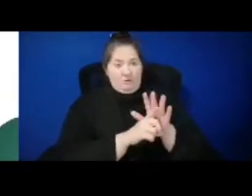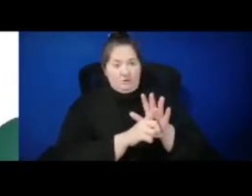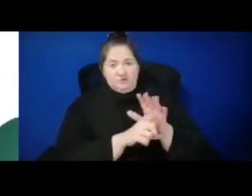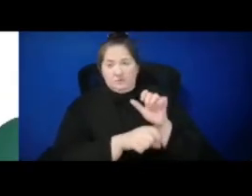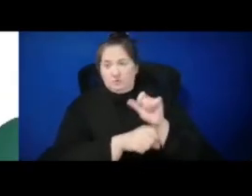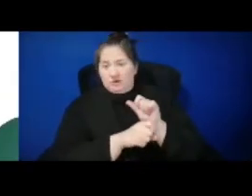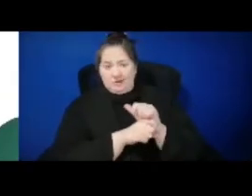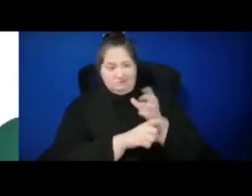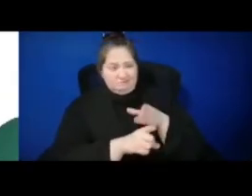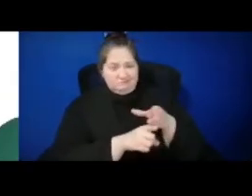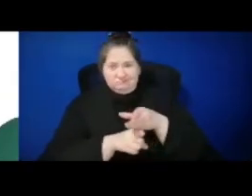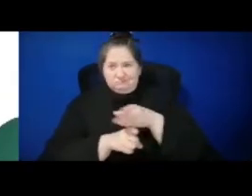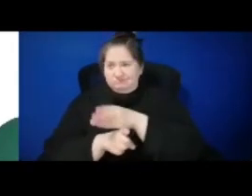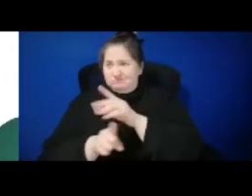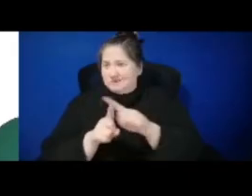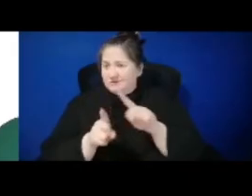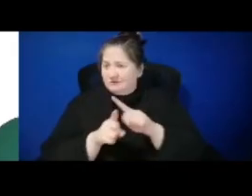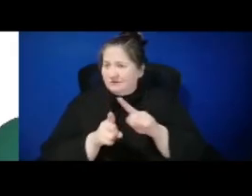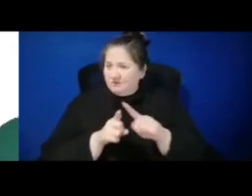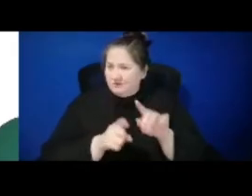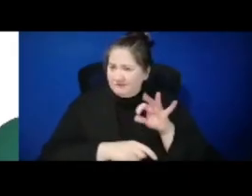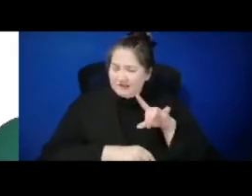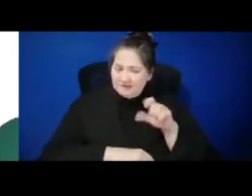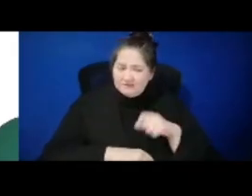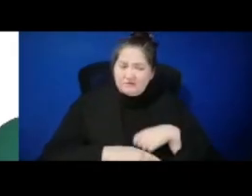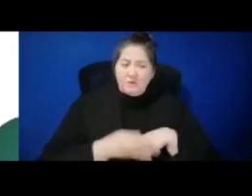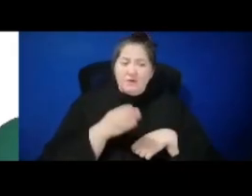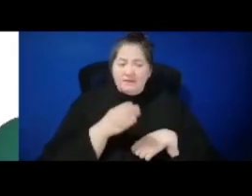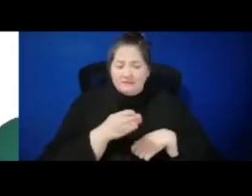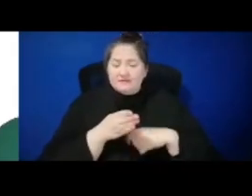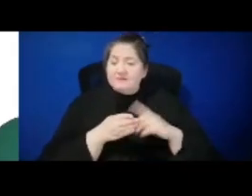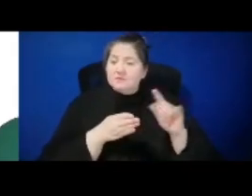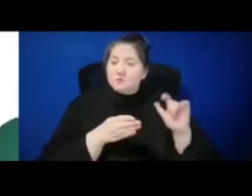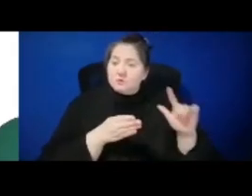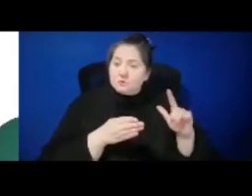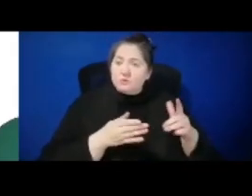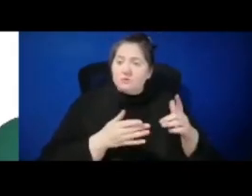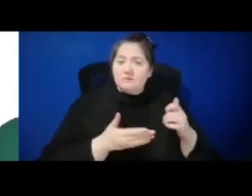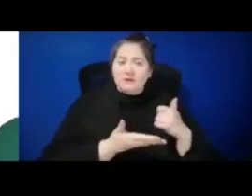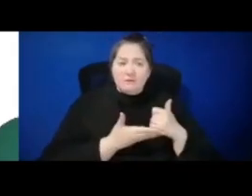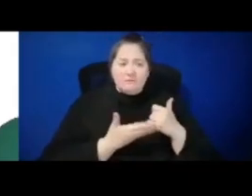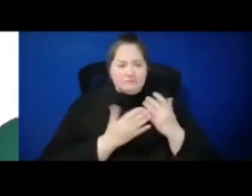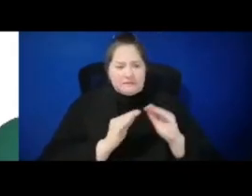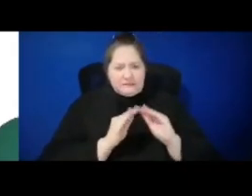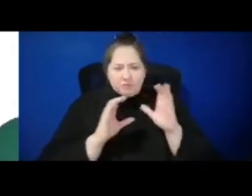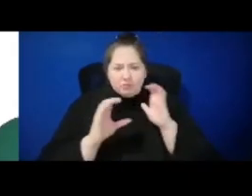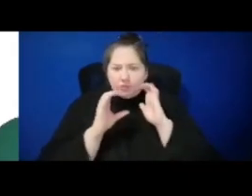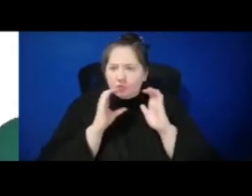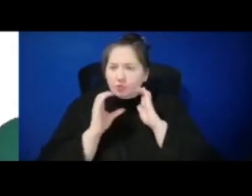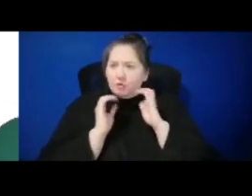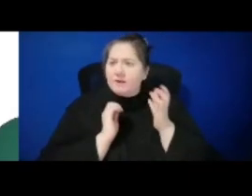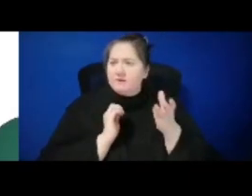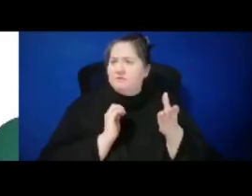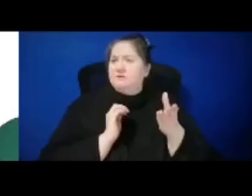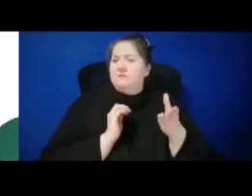different professional fields. So we created this infographic tool to make sure to clearly communicate that